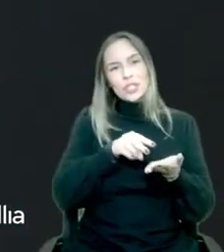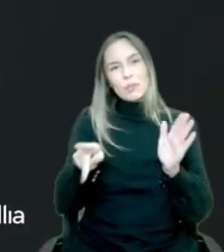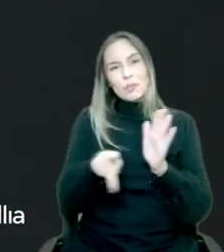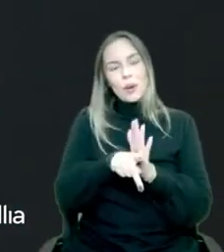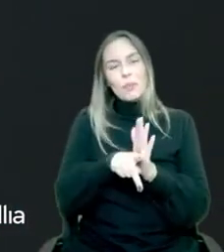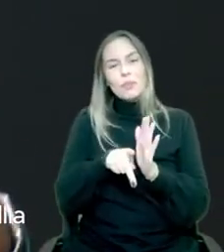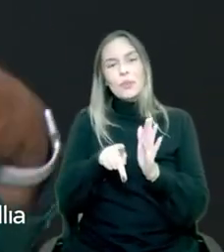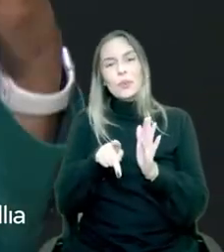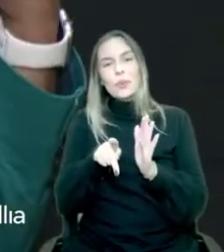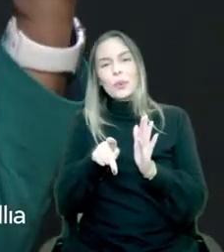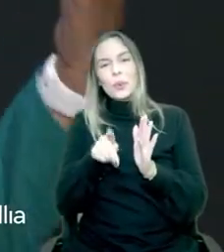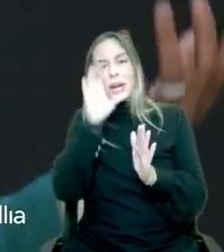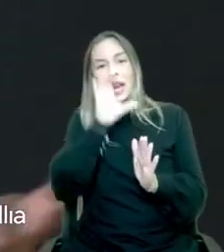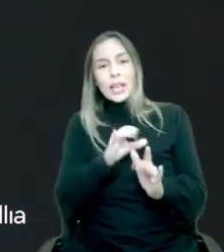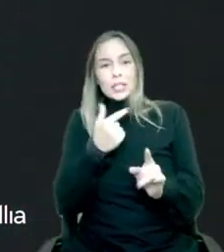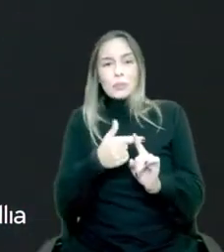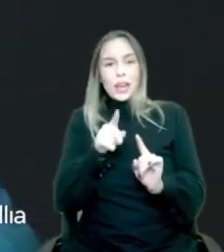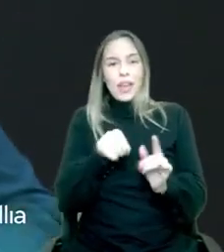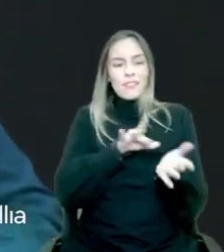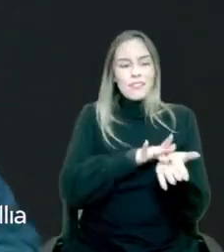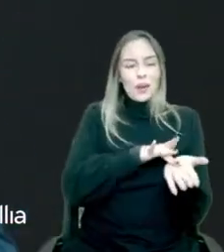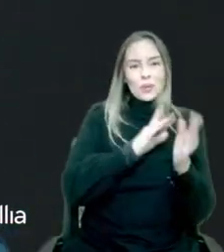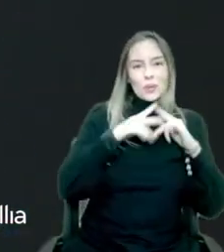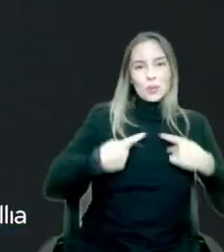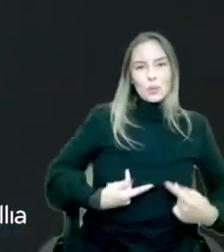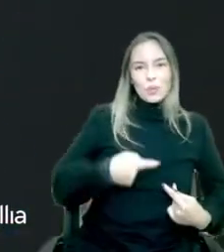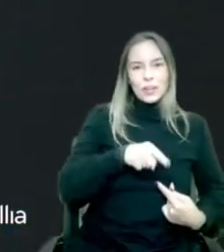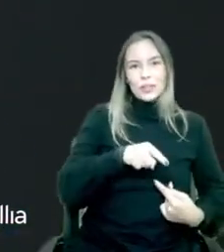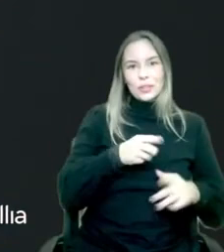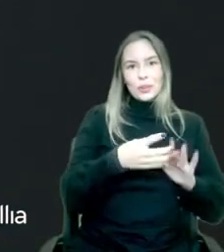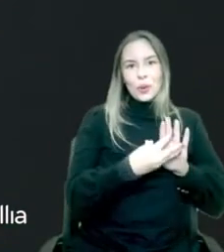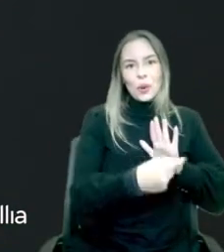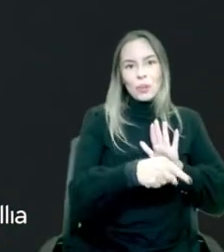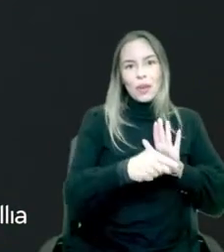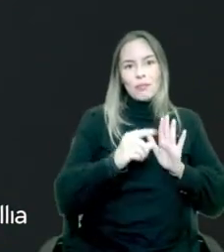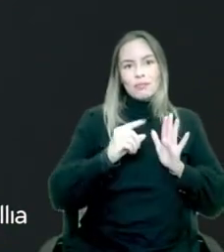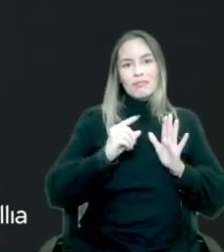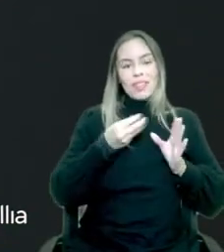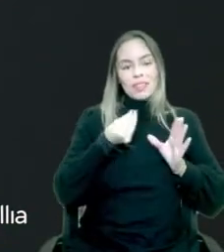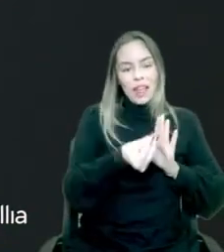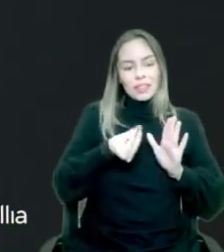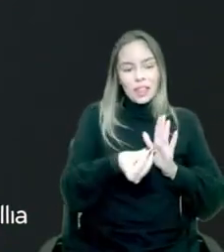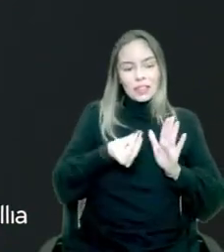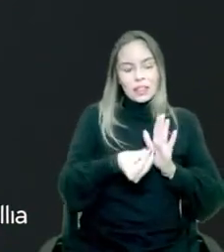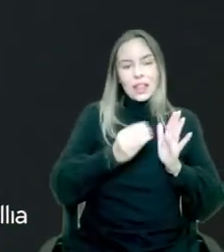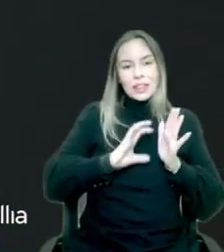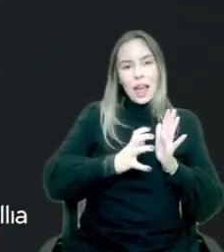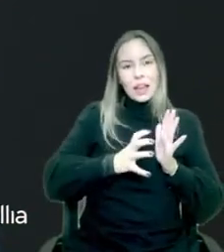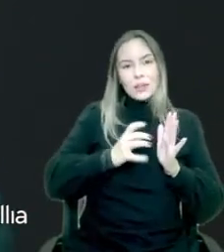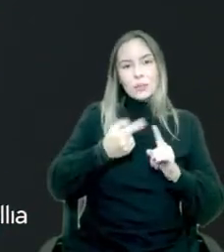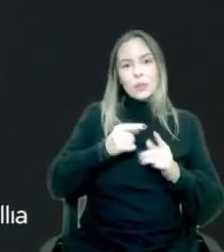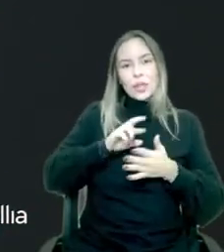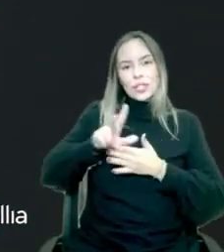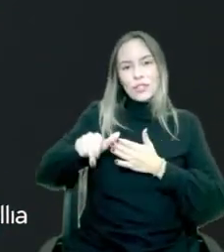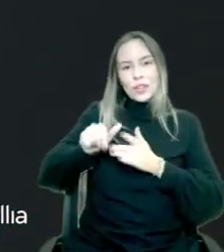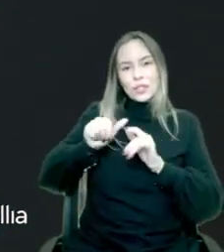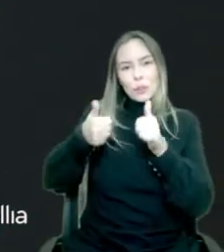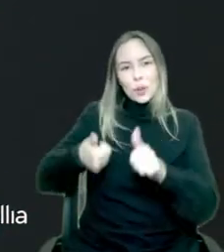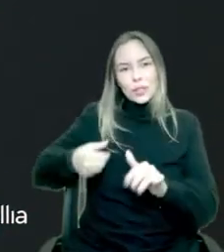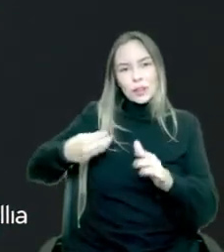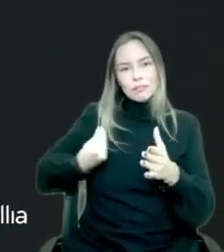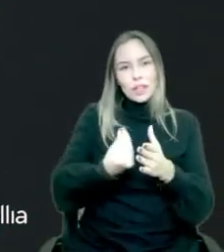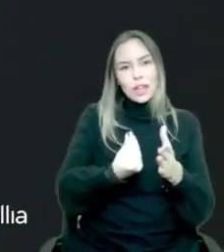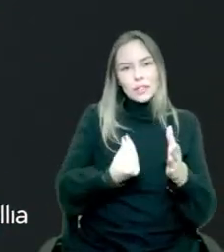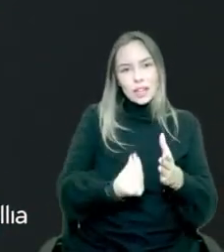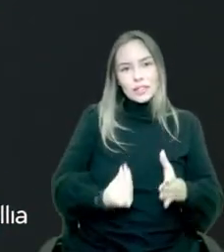synthetic humans are ones where we fed lots of data into and different parts of the modeling and over 100 plus different types